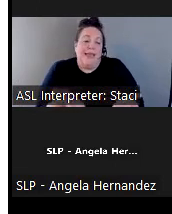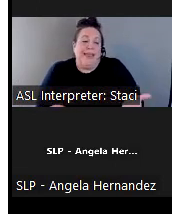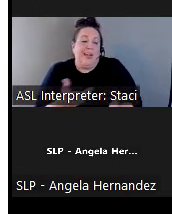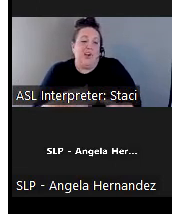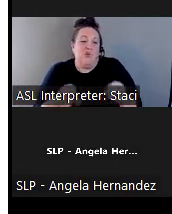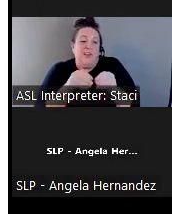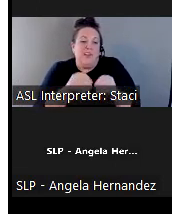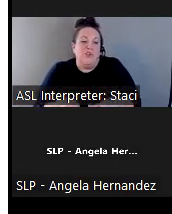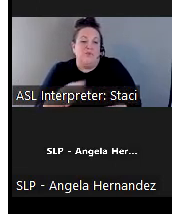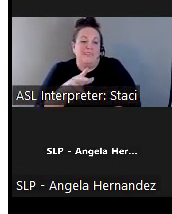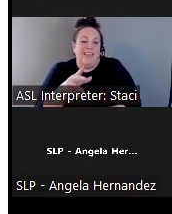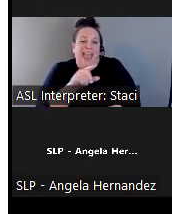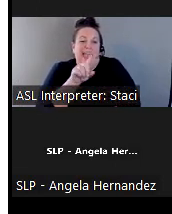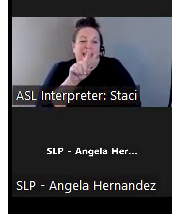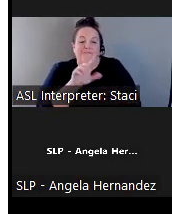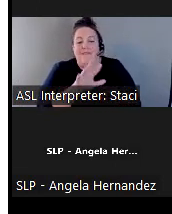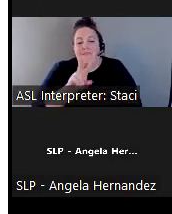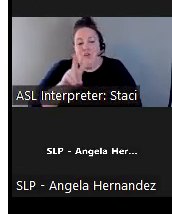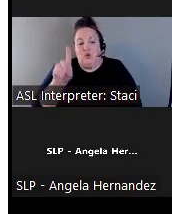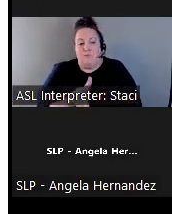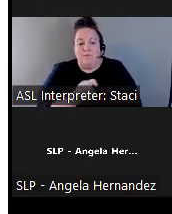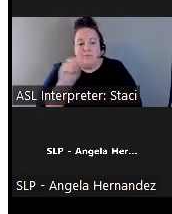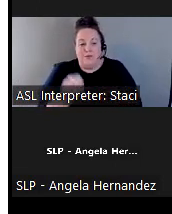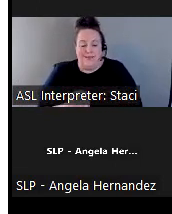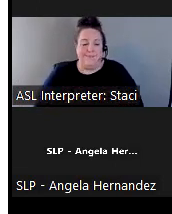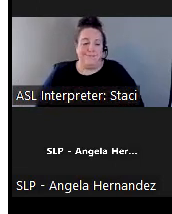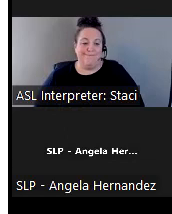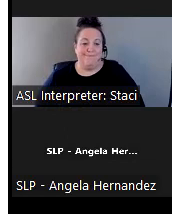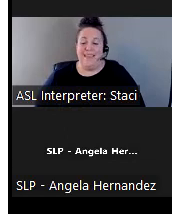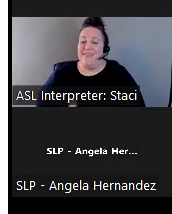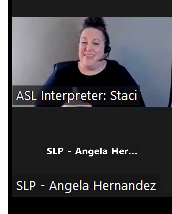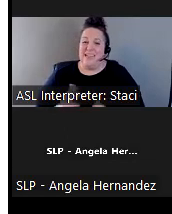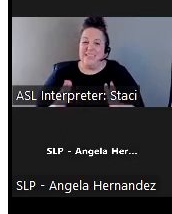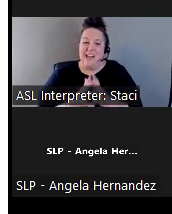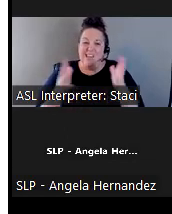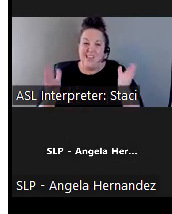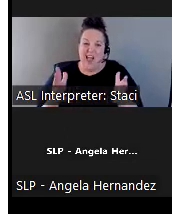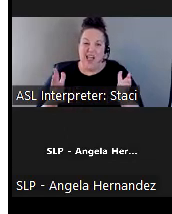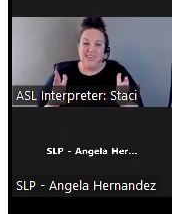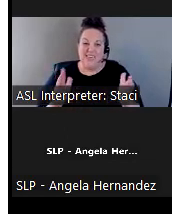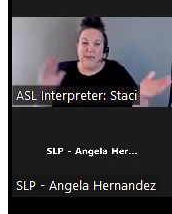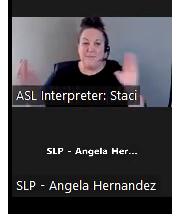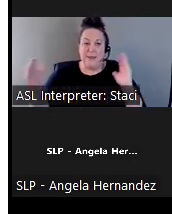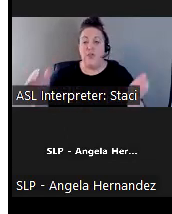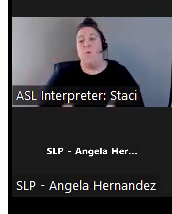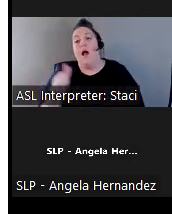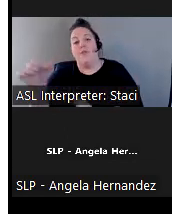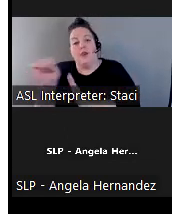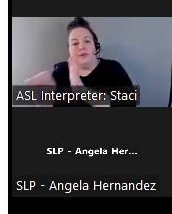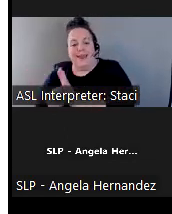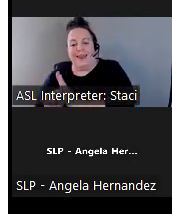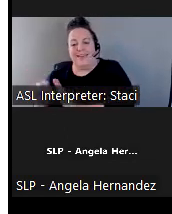than half, right? We lose 52%. And that's significantly more than other states. That number is